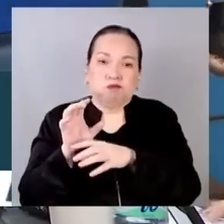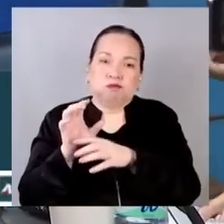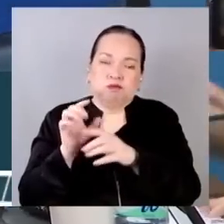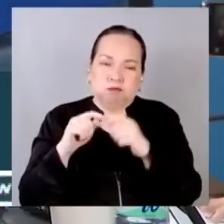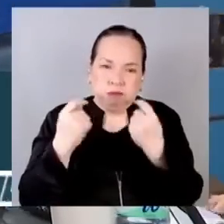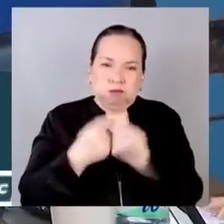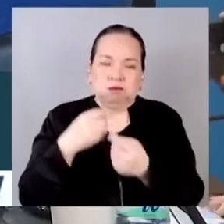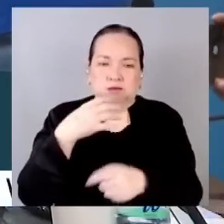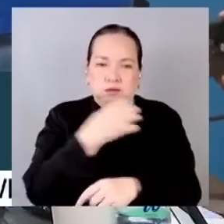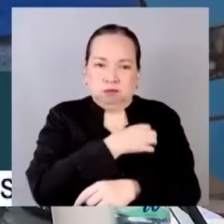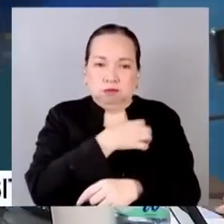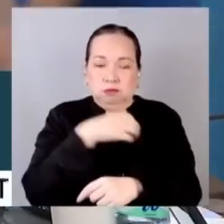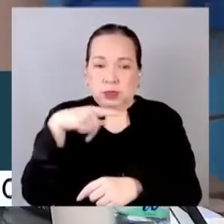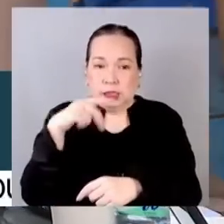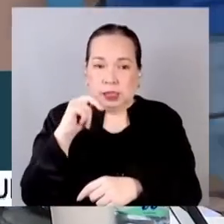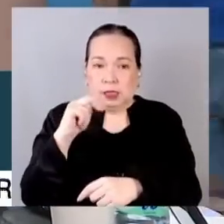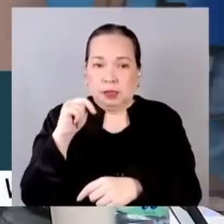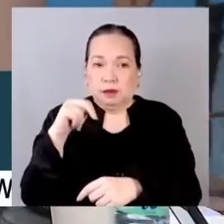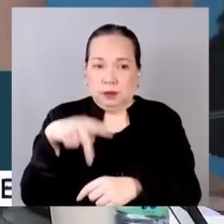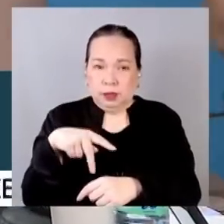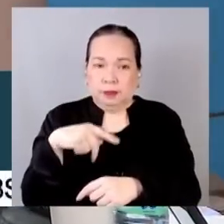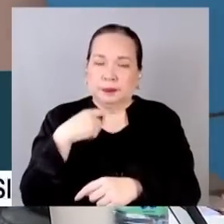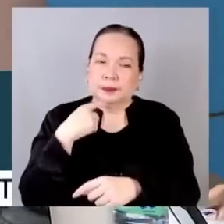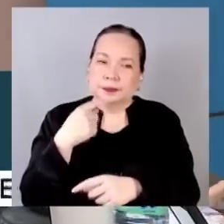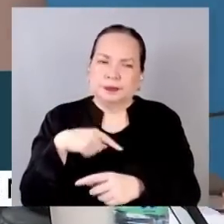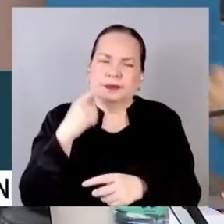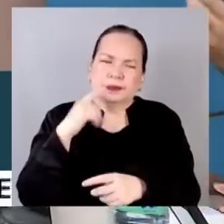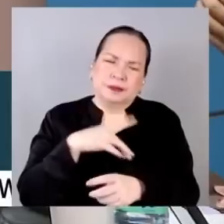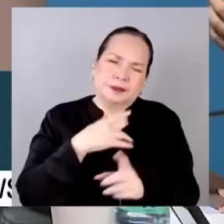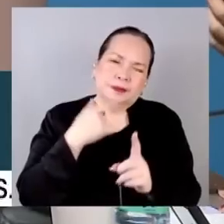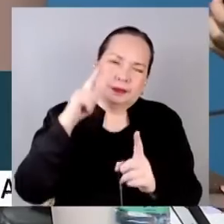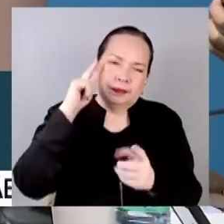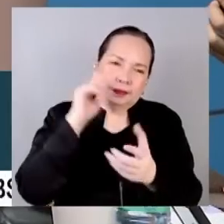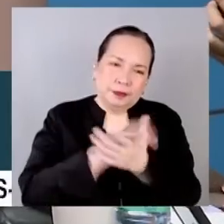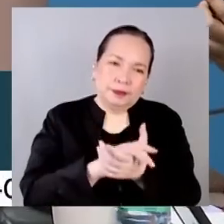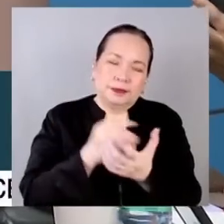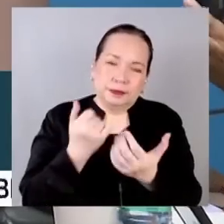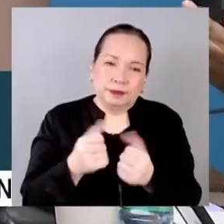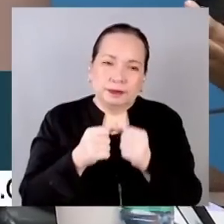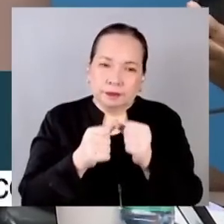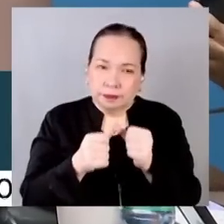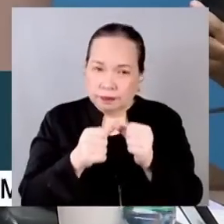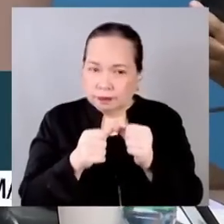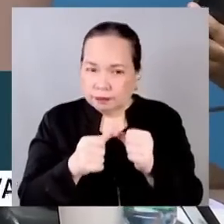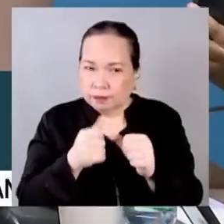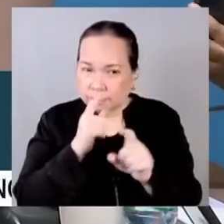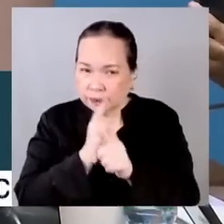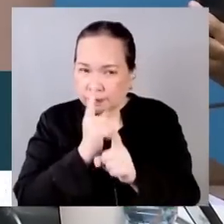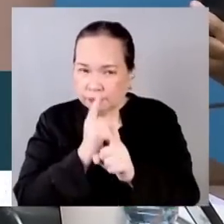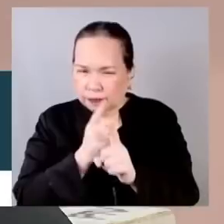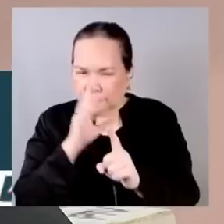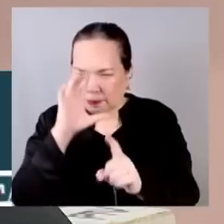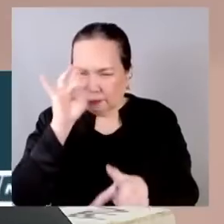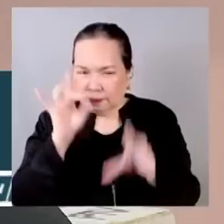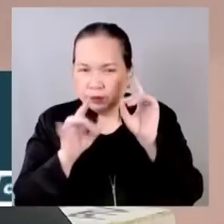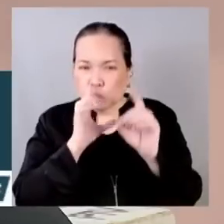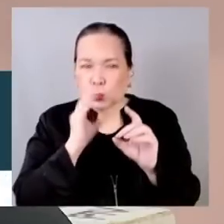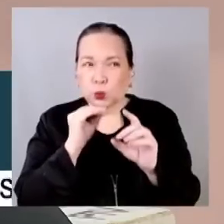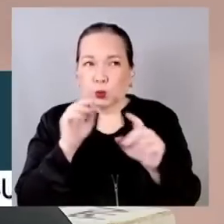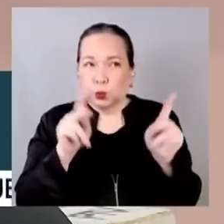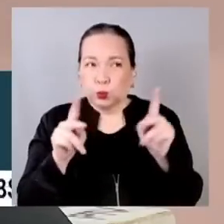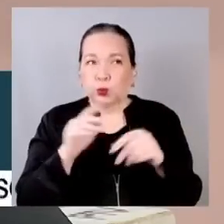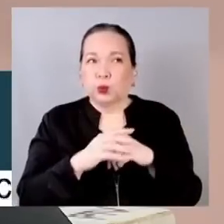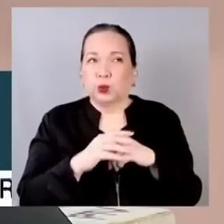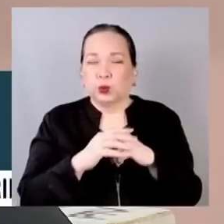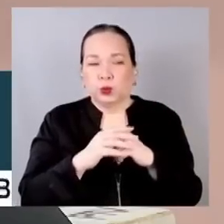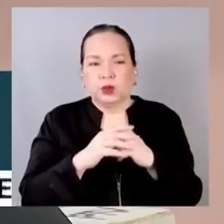and the PNP says they are now they believe that they are now on the right track into identifying these people, and they have also cast doubt